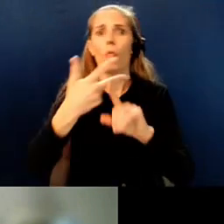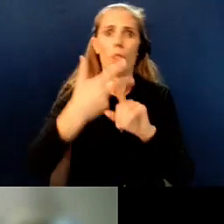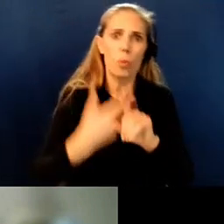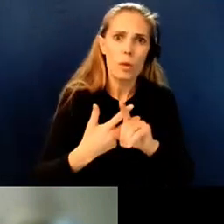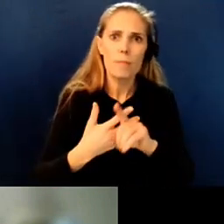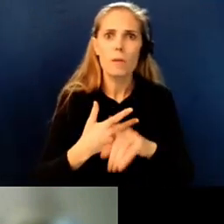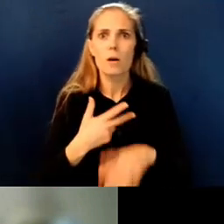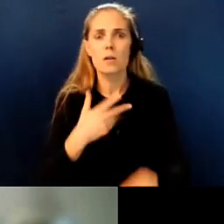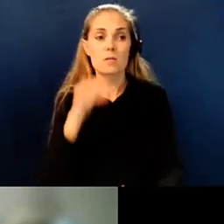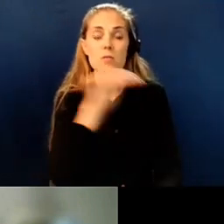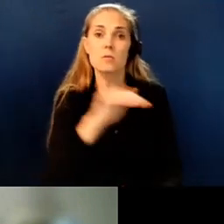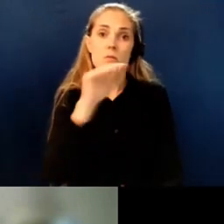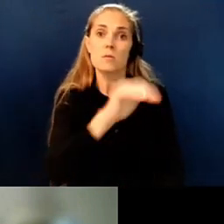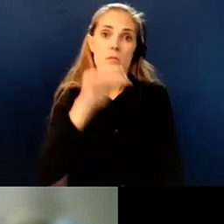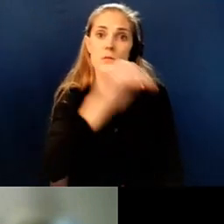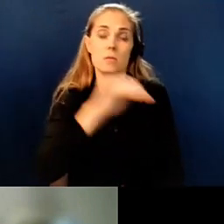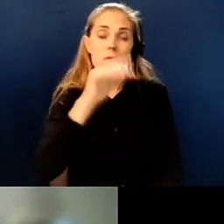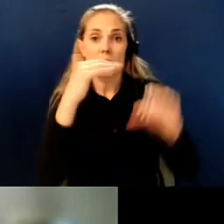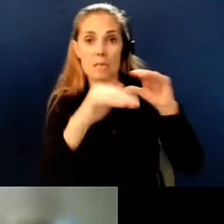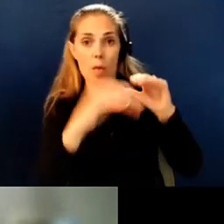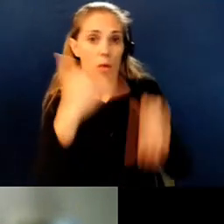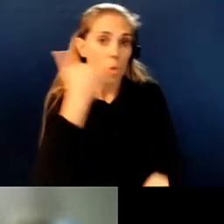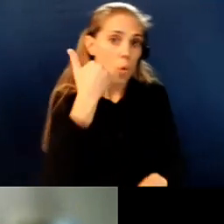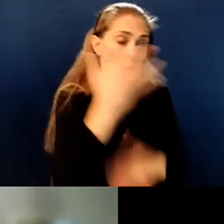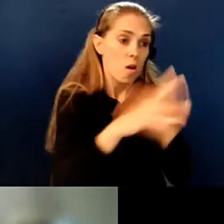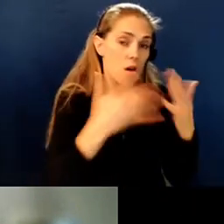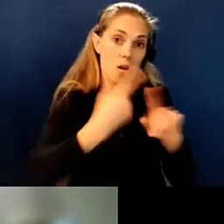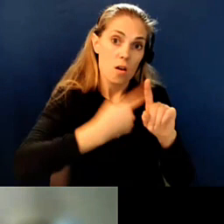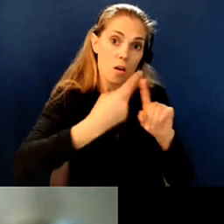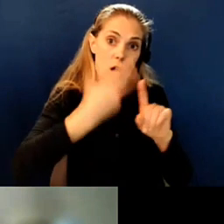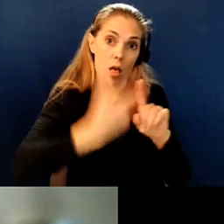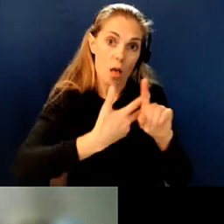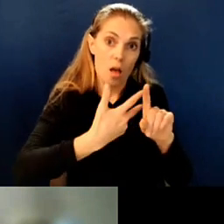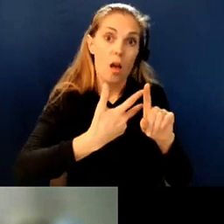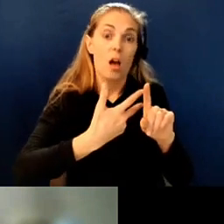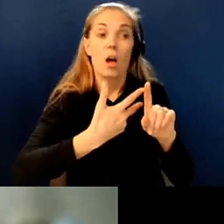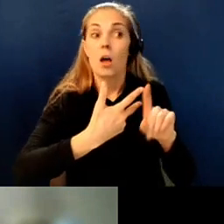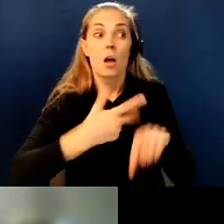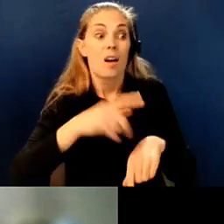back to us in 2 minutes. It's crazy. It really does work that well.